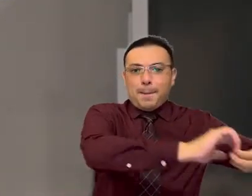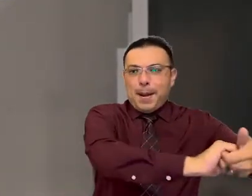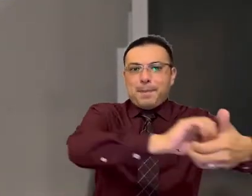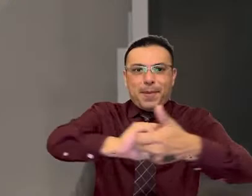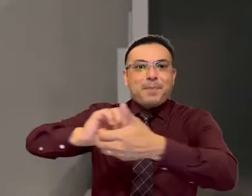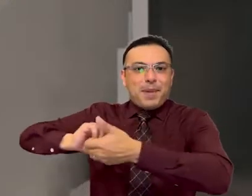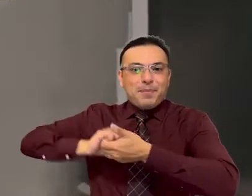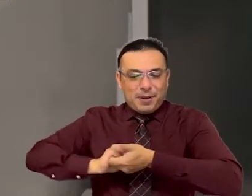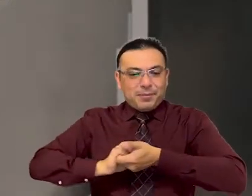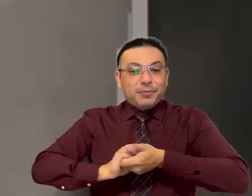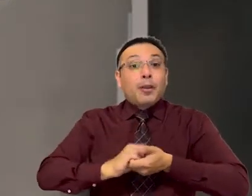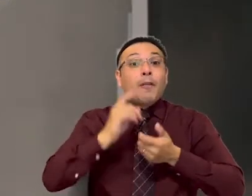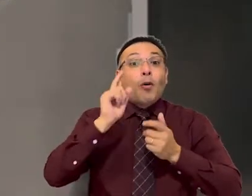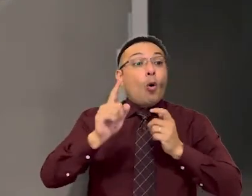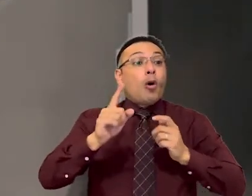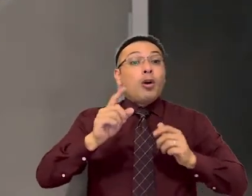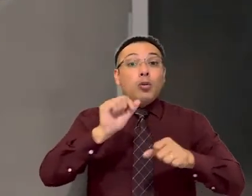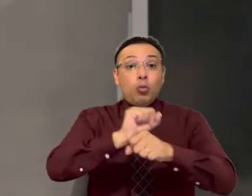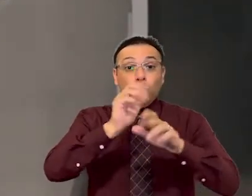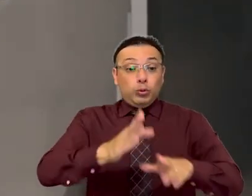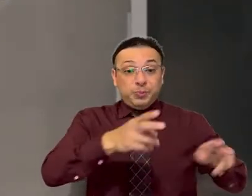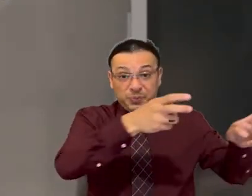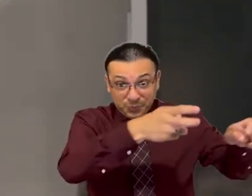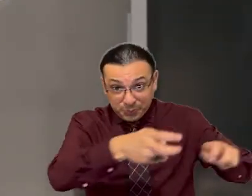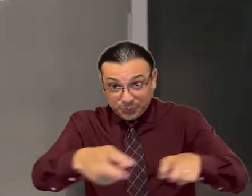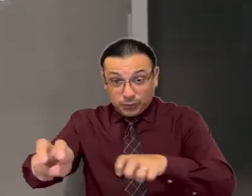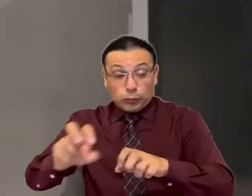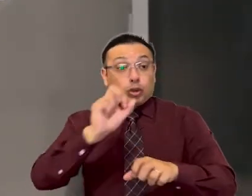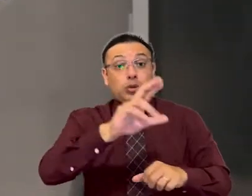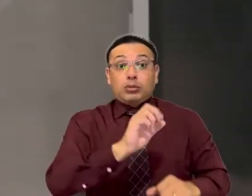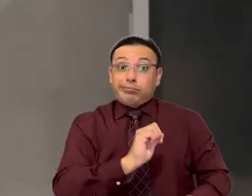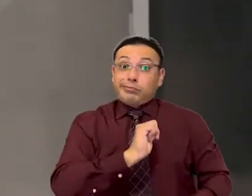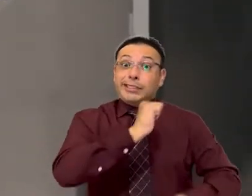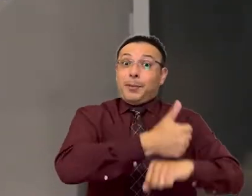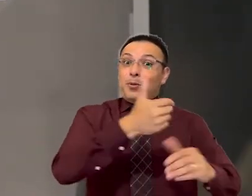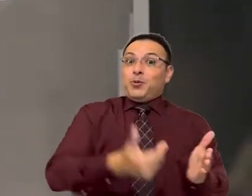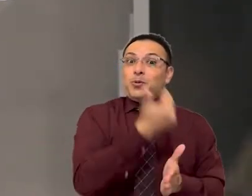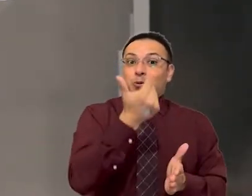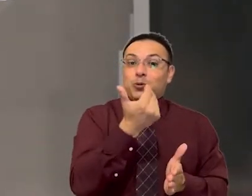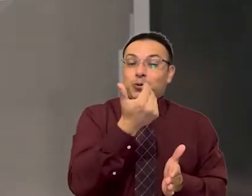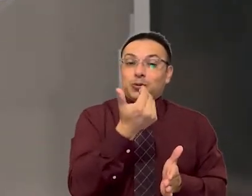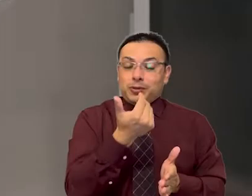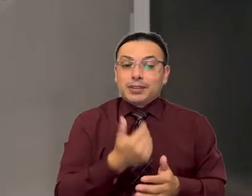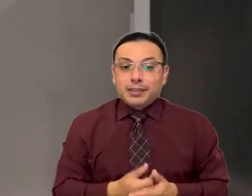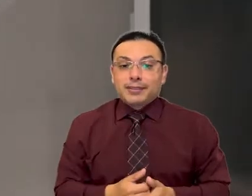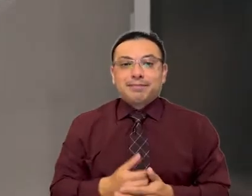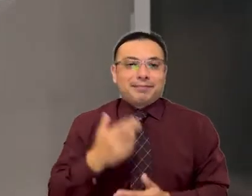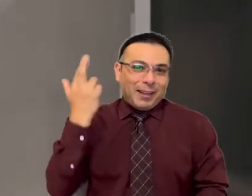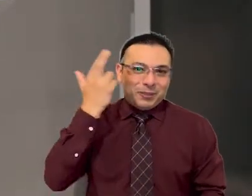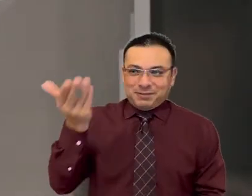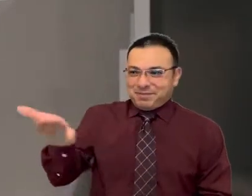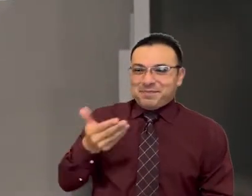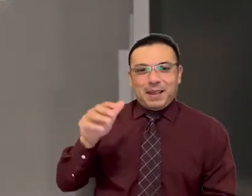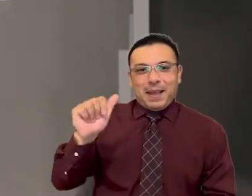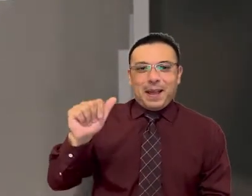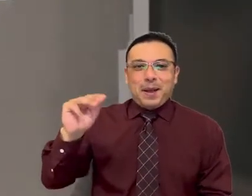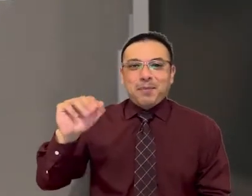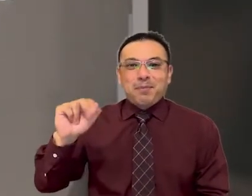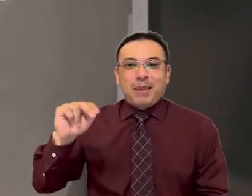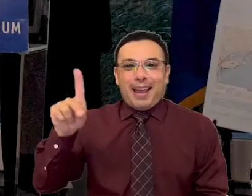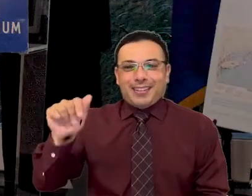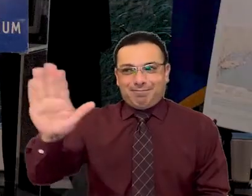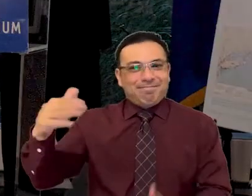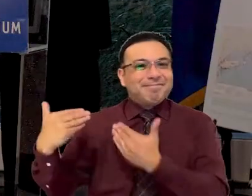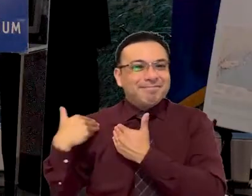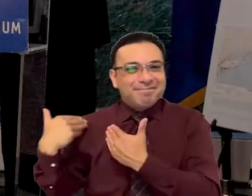work together to build that from the ground up. And that's why we hired Amanda, and it's really exciting stuff.